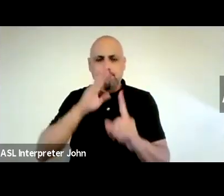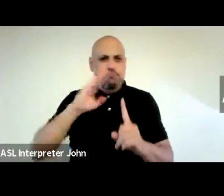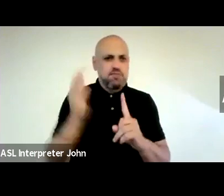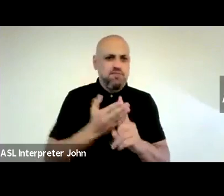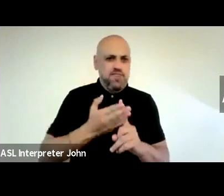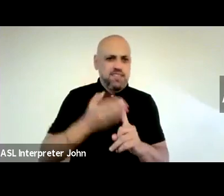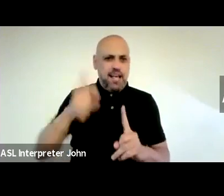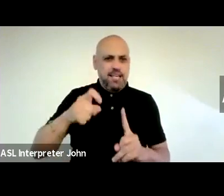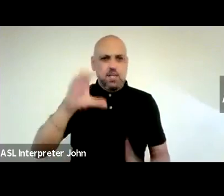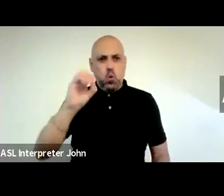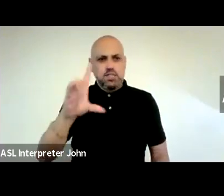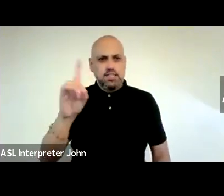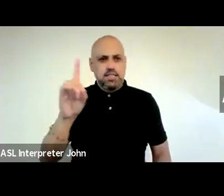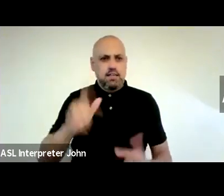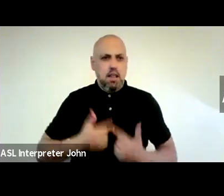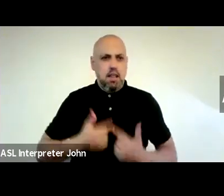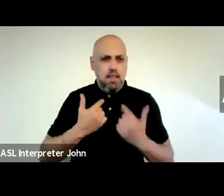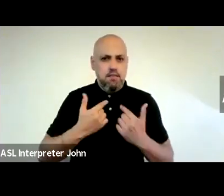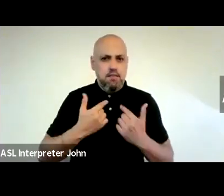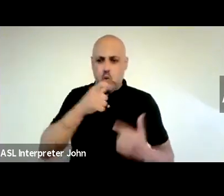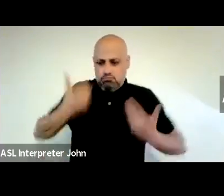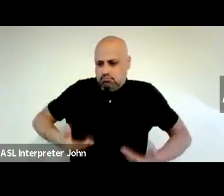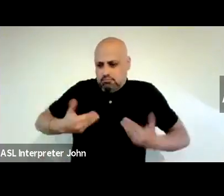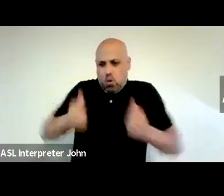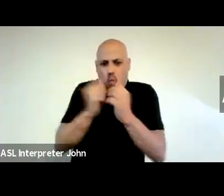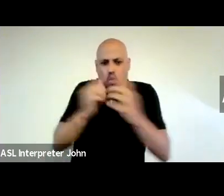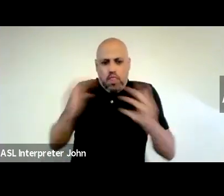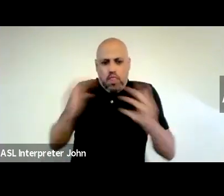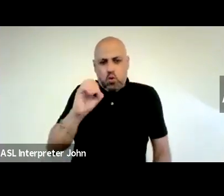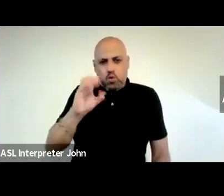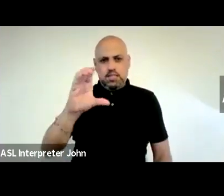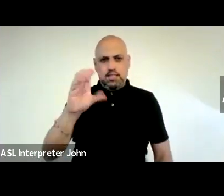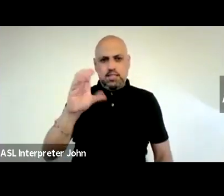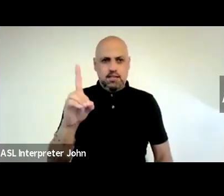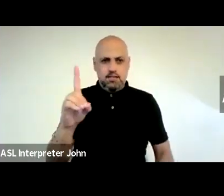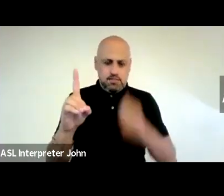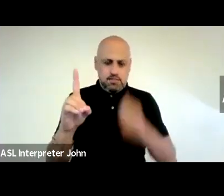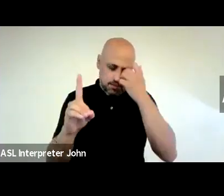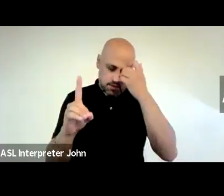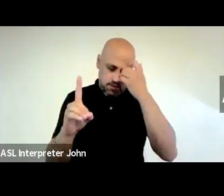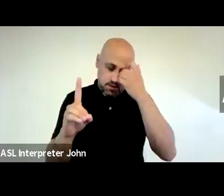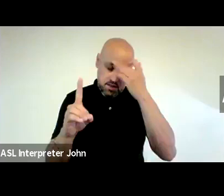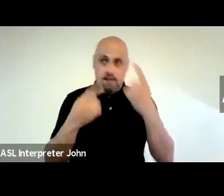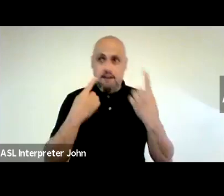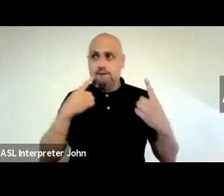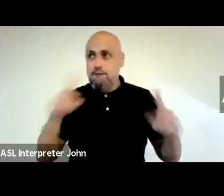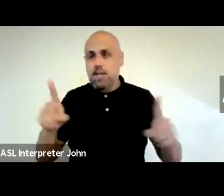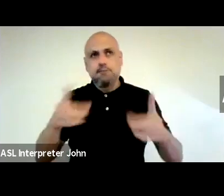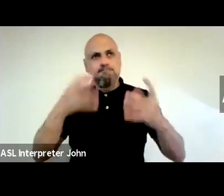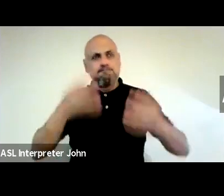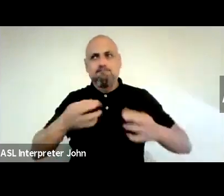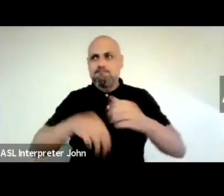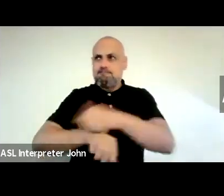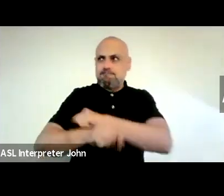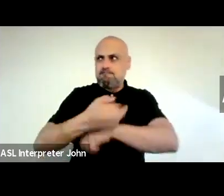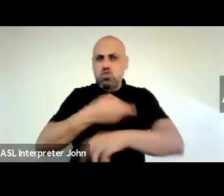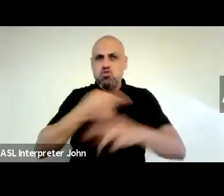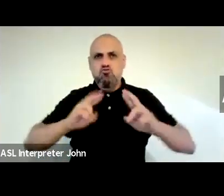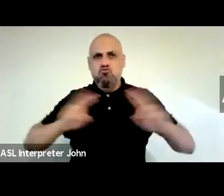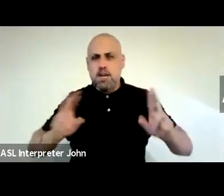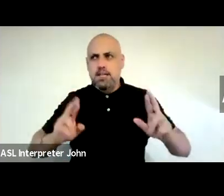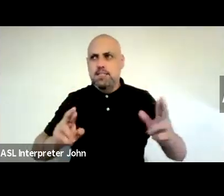OCD. Who was I without it? I was finally ready and determined to find a way out of this OCD